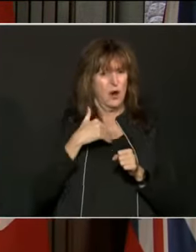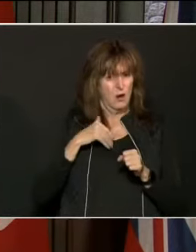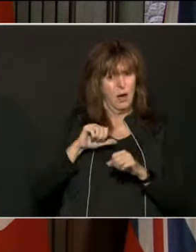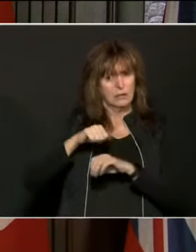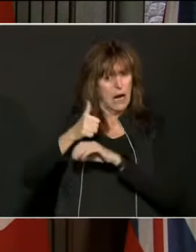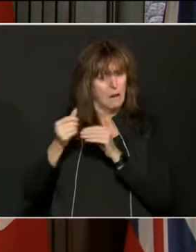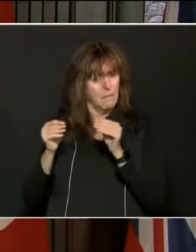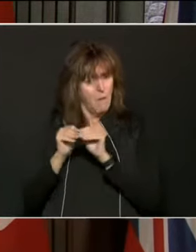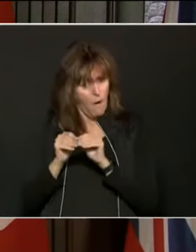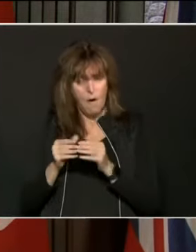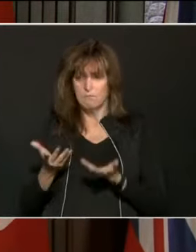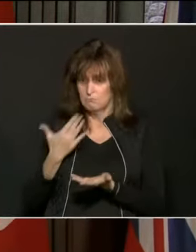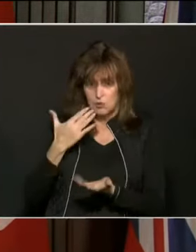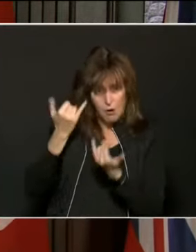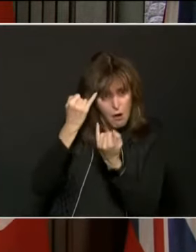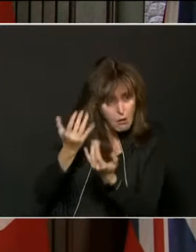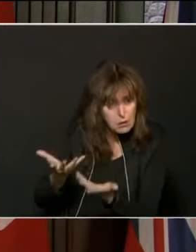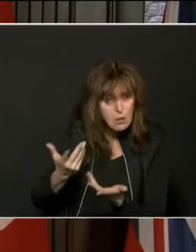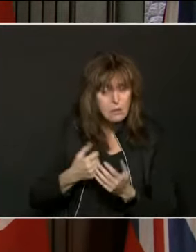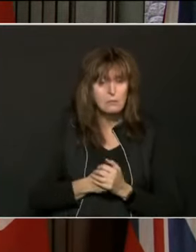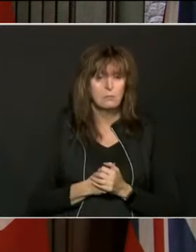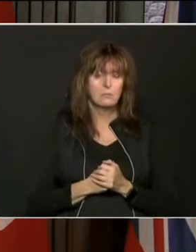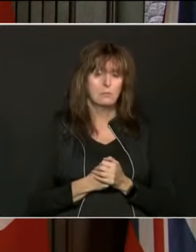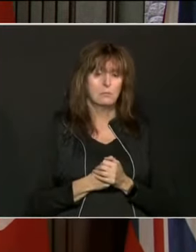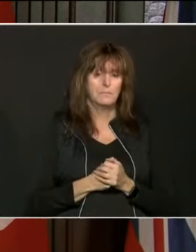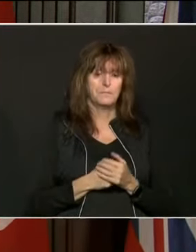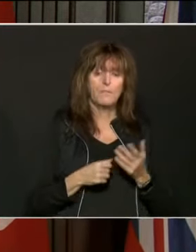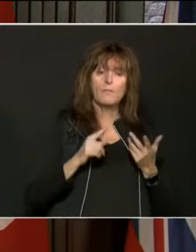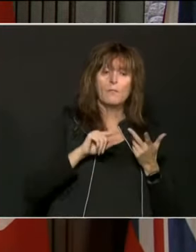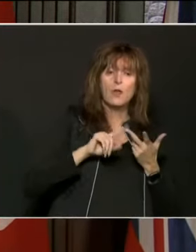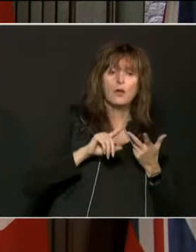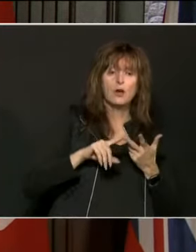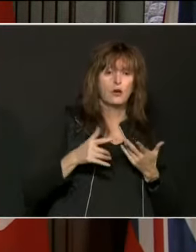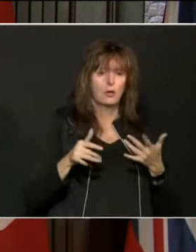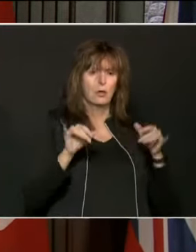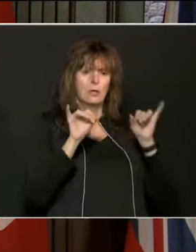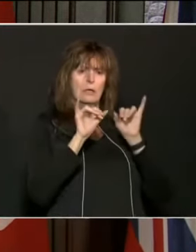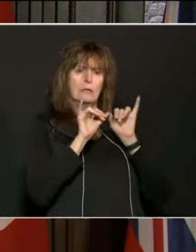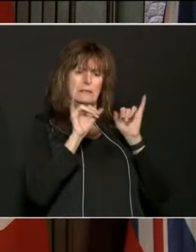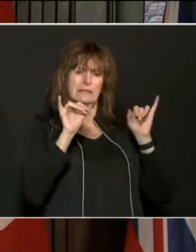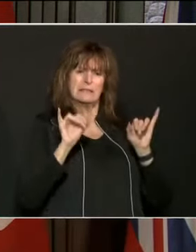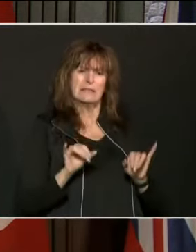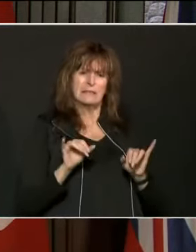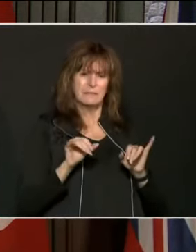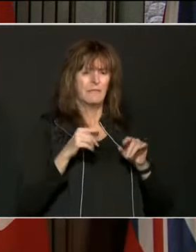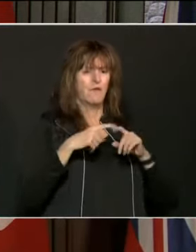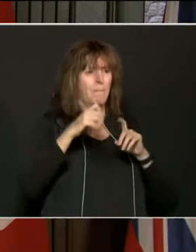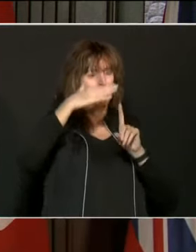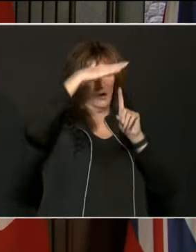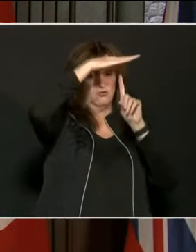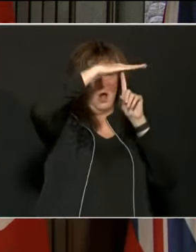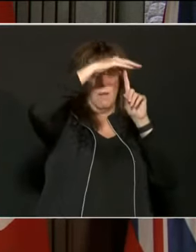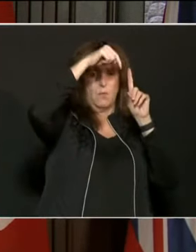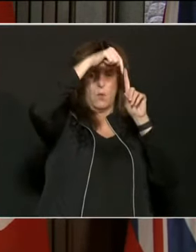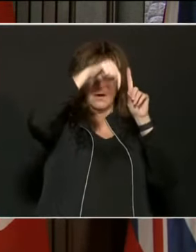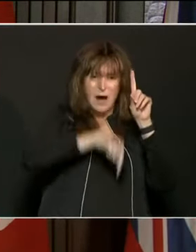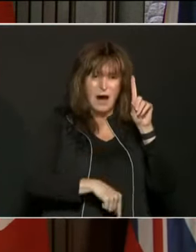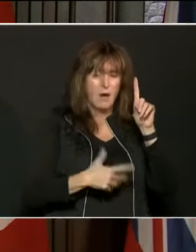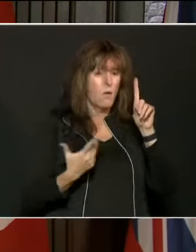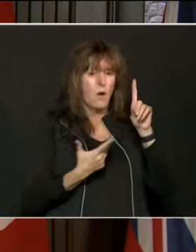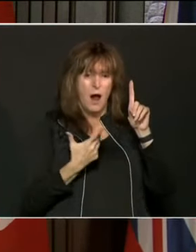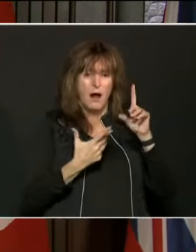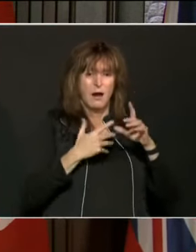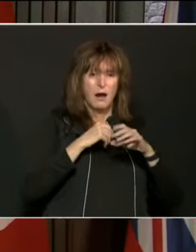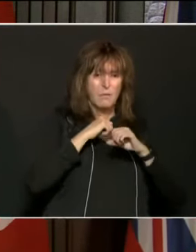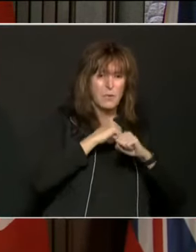are top-down or system-level things like protection against eviction or income support or sick